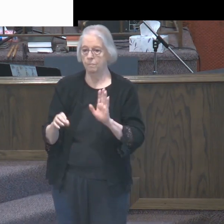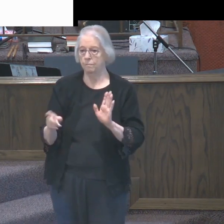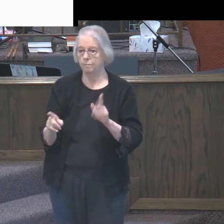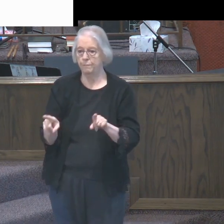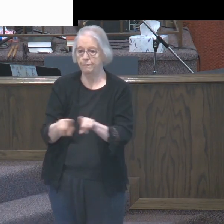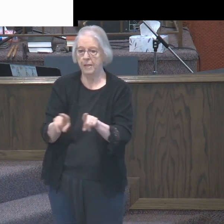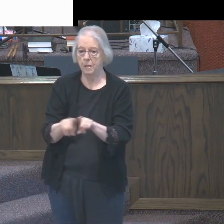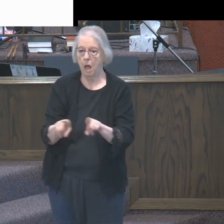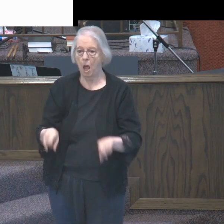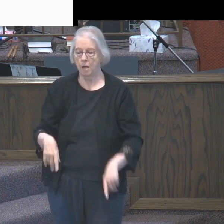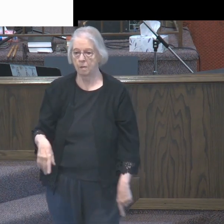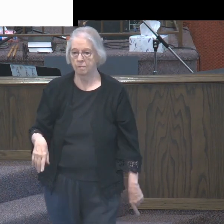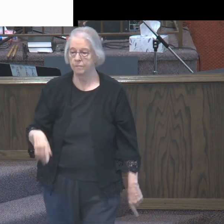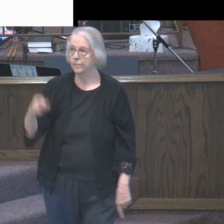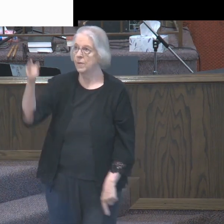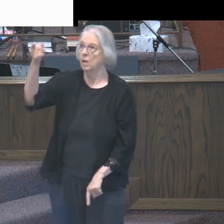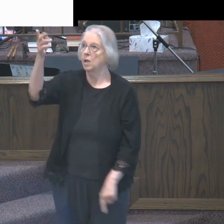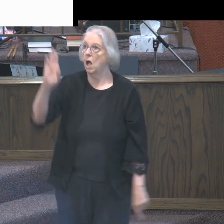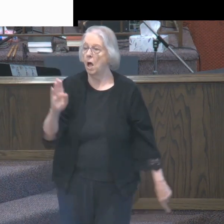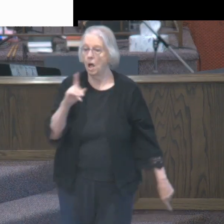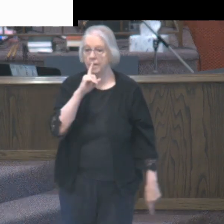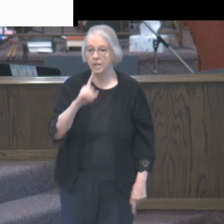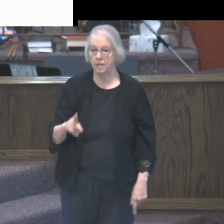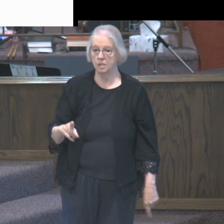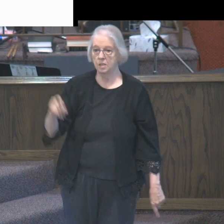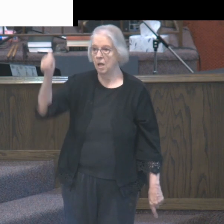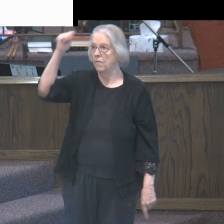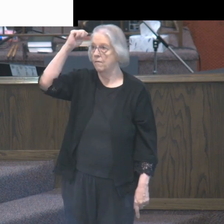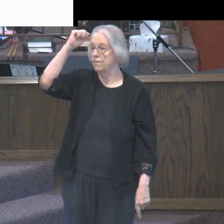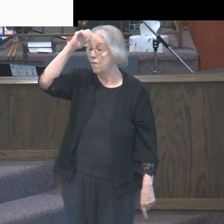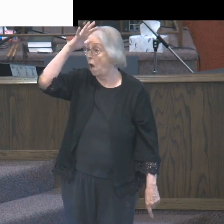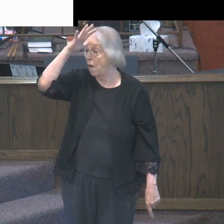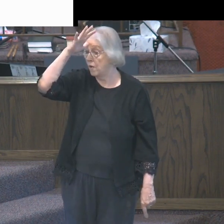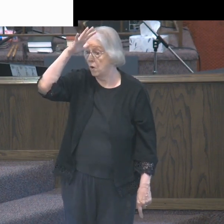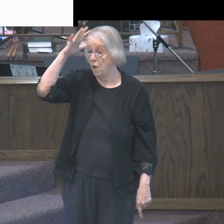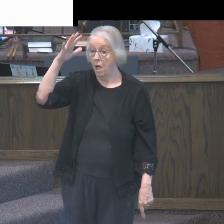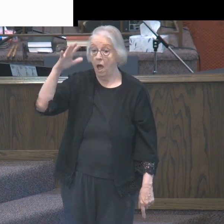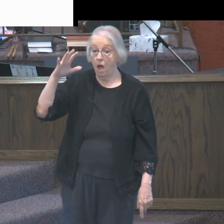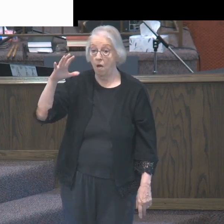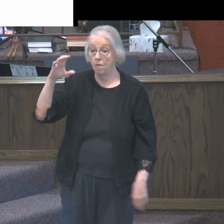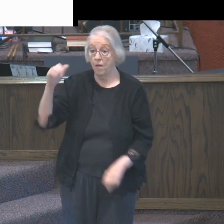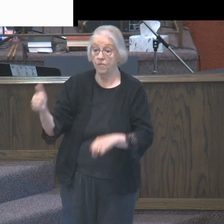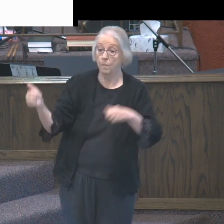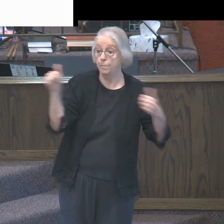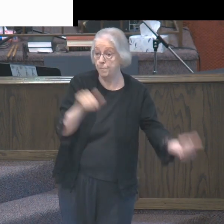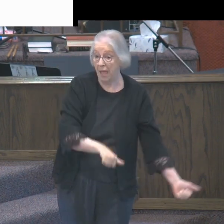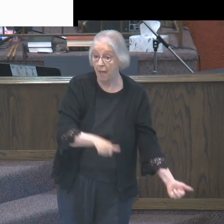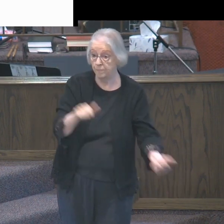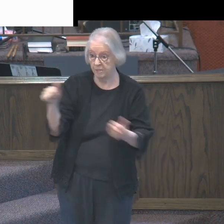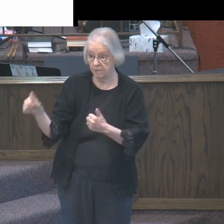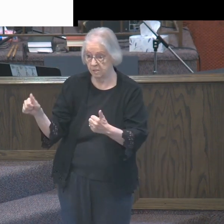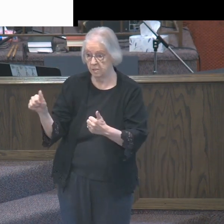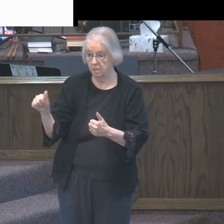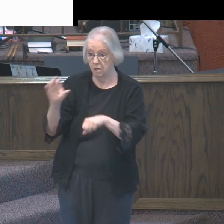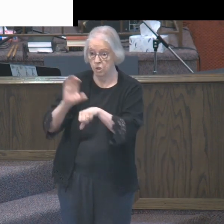You might be a part of the Southern Baptist Convention, but God is the Father of the Southern Baptist Convention doesn't really include me. I can't address Him that